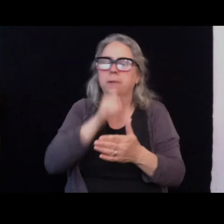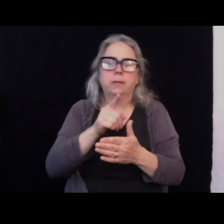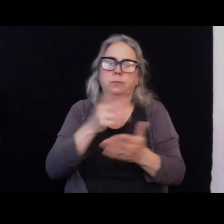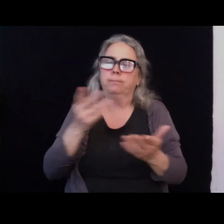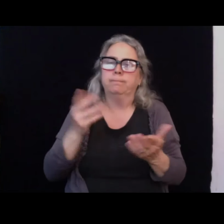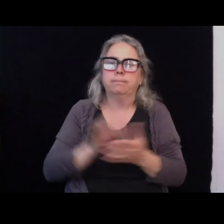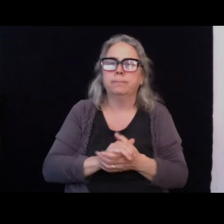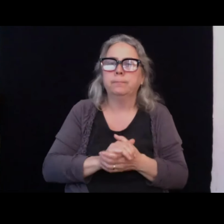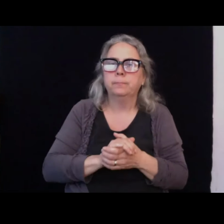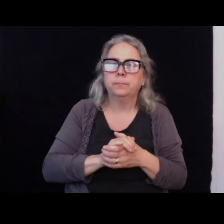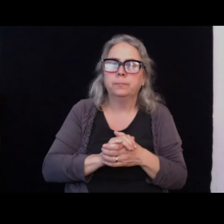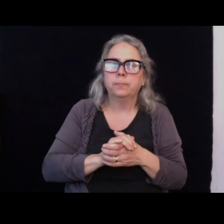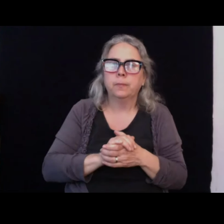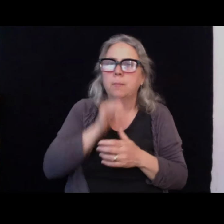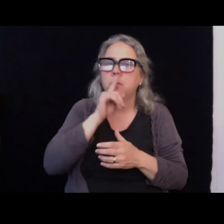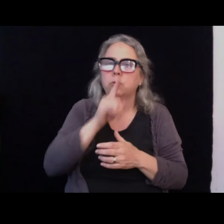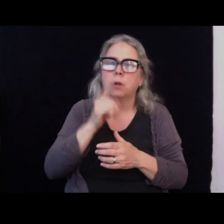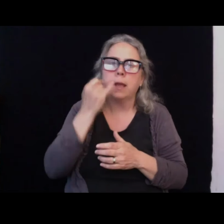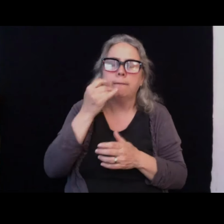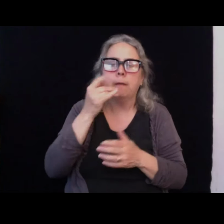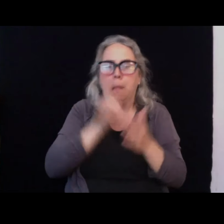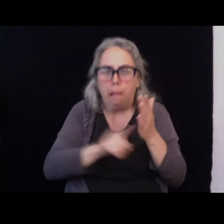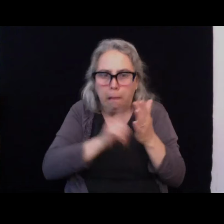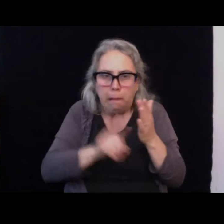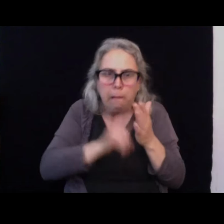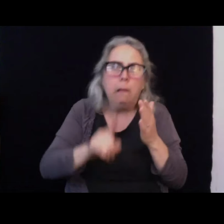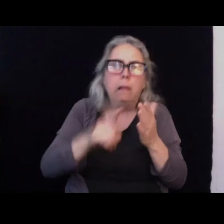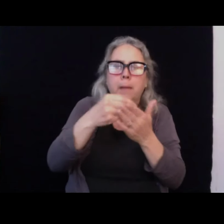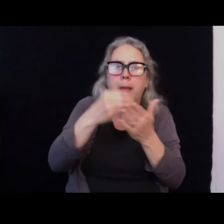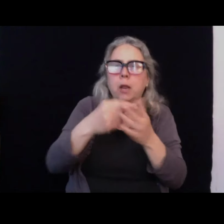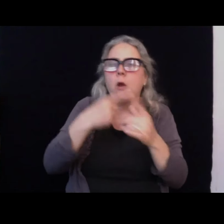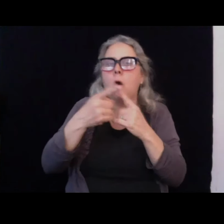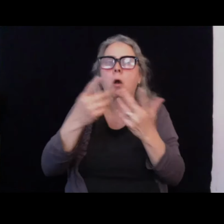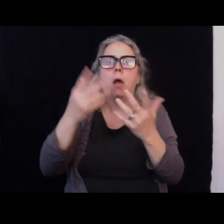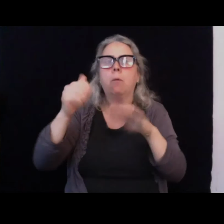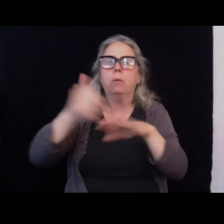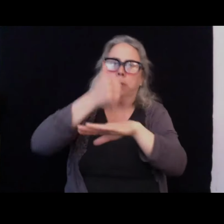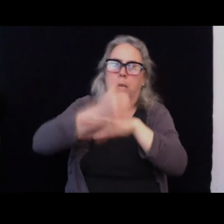sure. And I don't know if they're looking at it or if that's just the way it's gonna be.